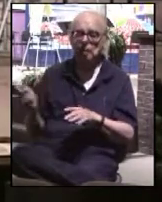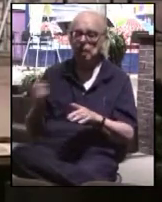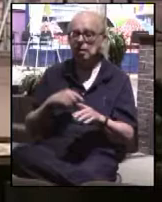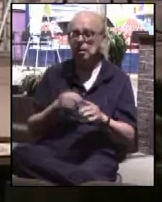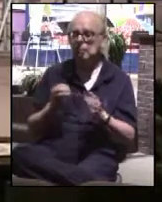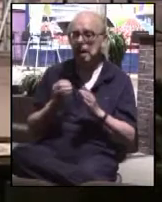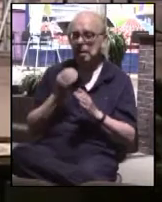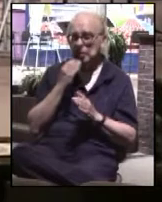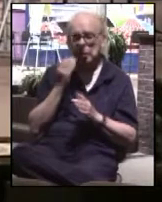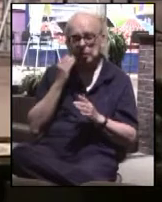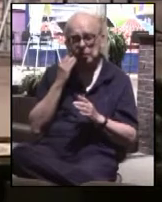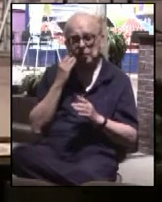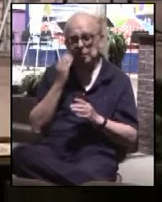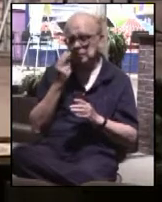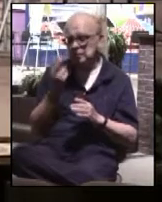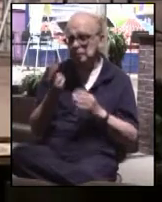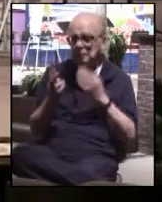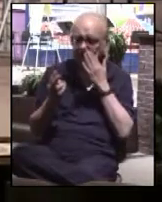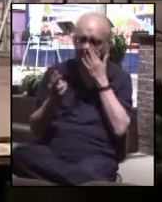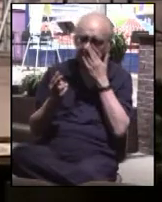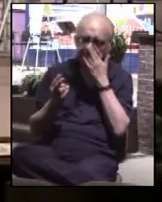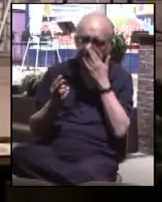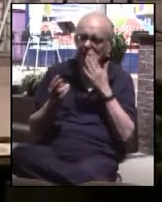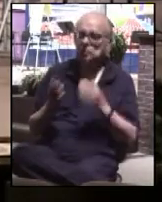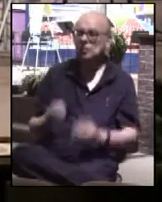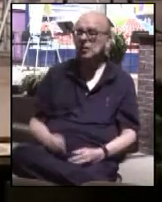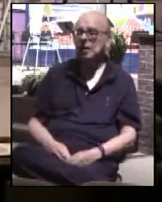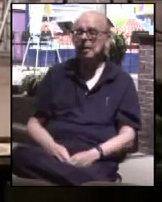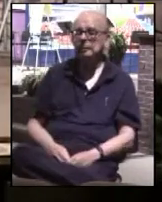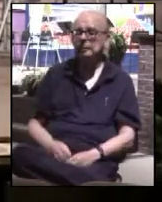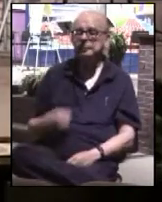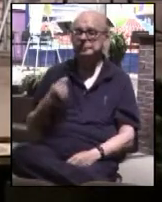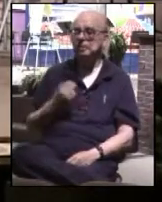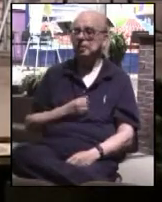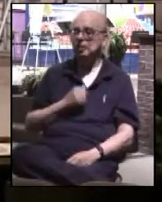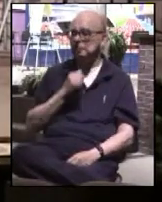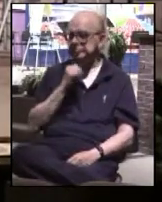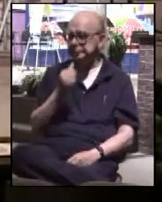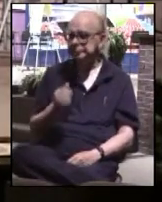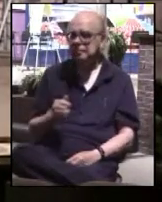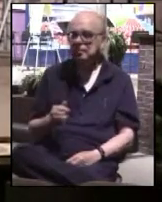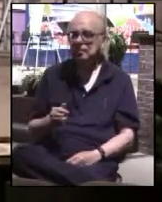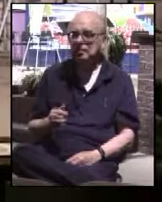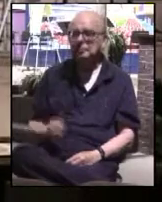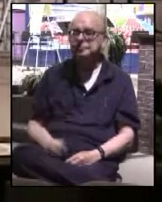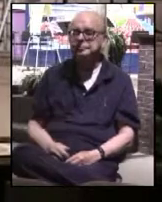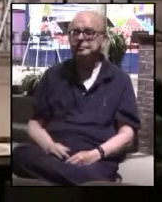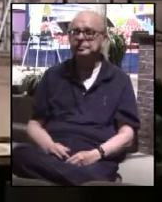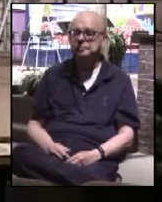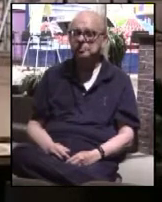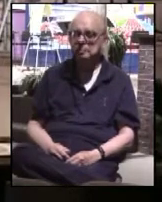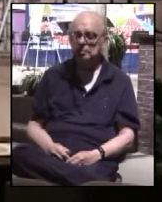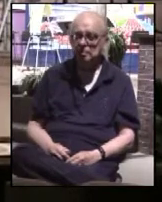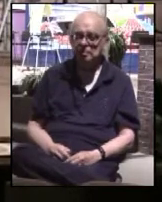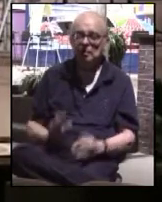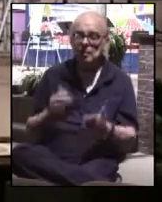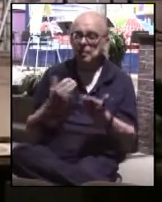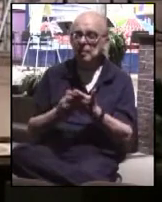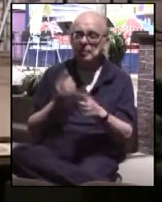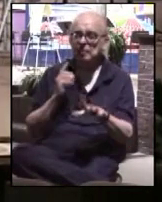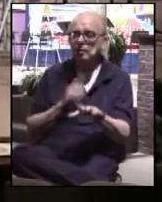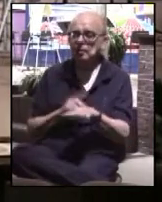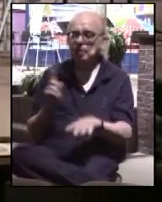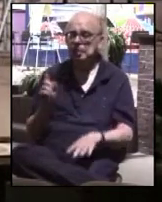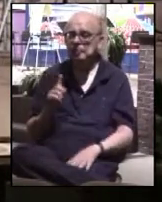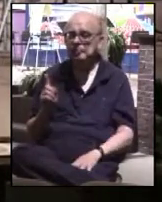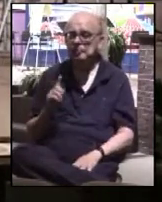home you see we are not to the point where